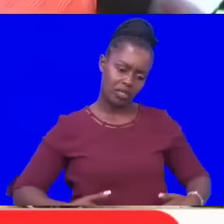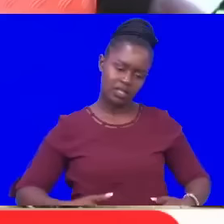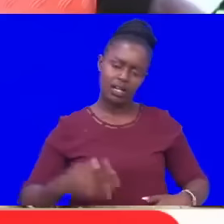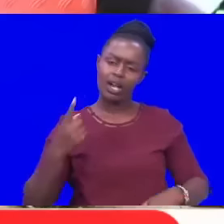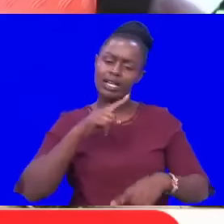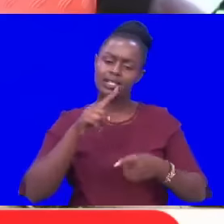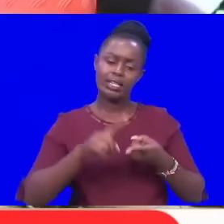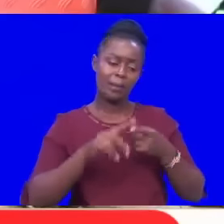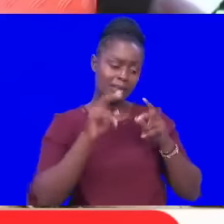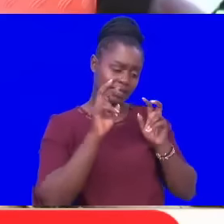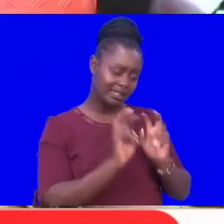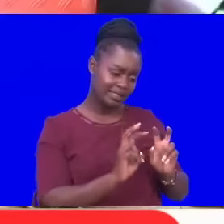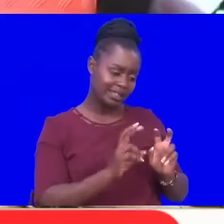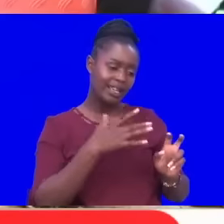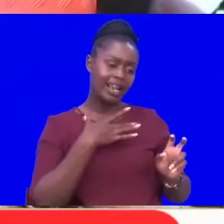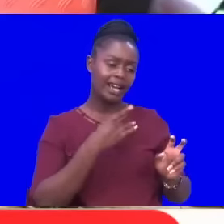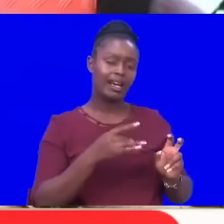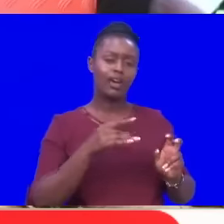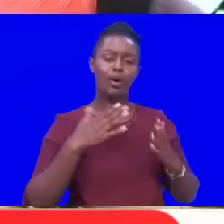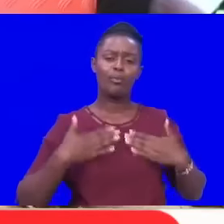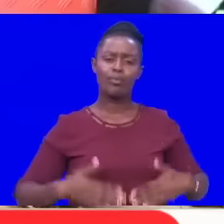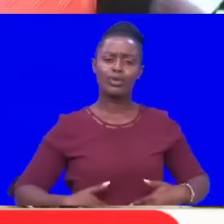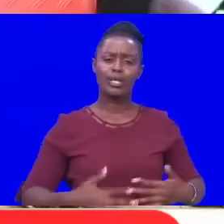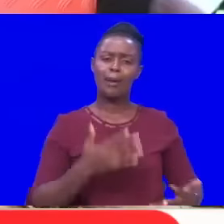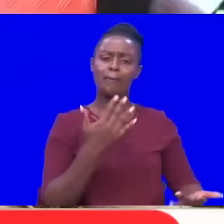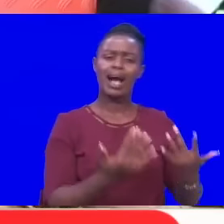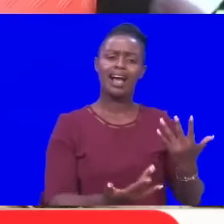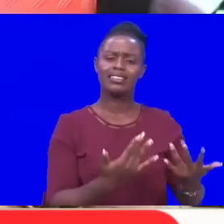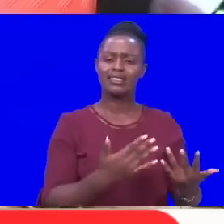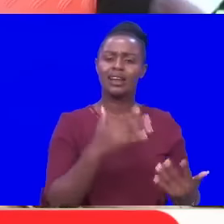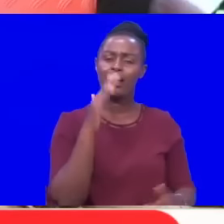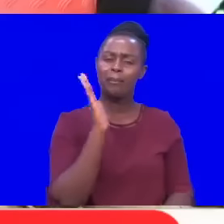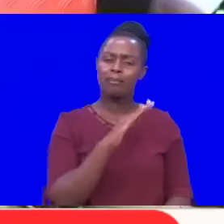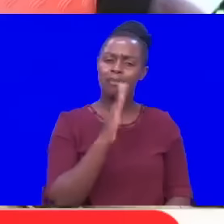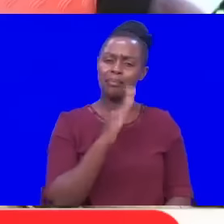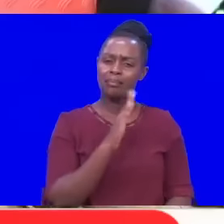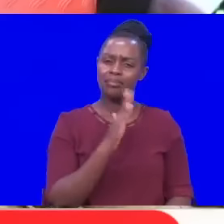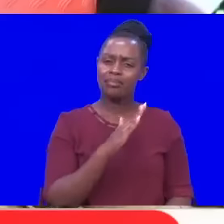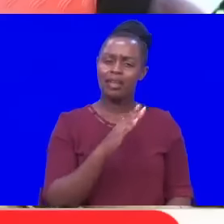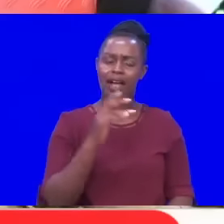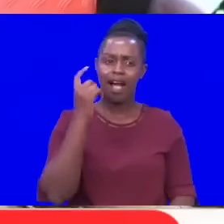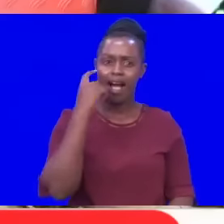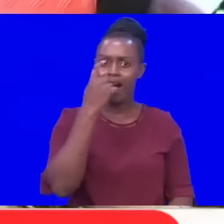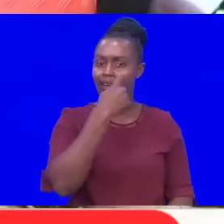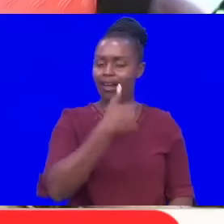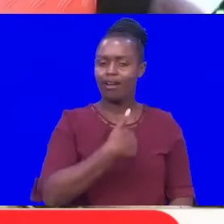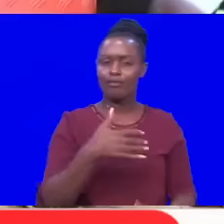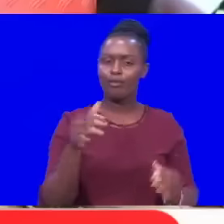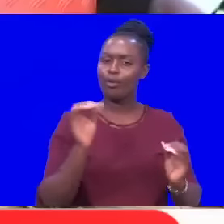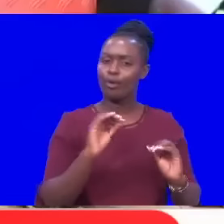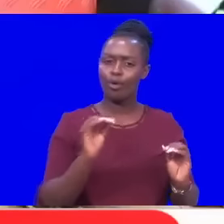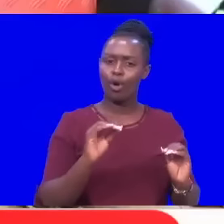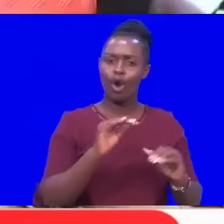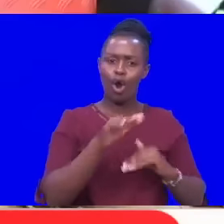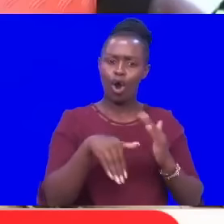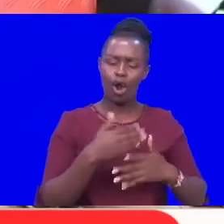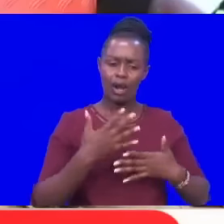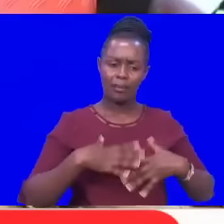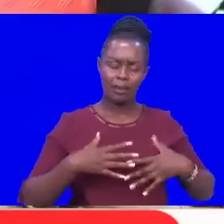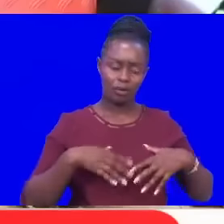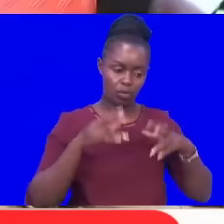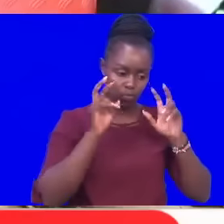ume, kama huyu umechomwa. Ulikuwa umeosa na hukuwa na macho. Watu wote walikuwa